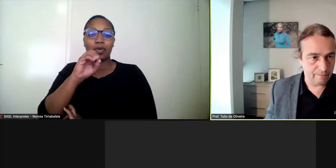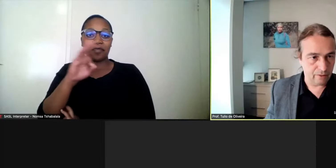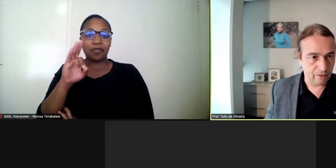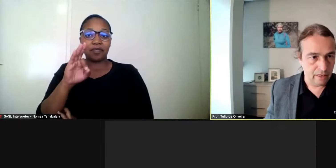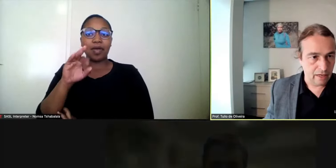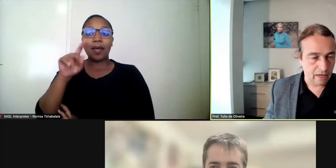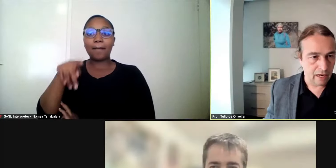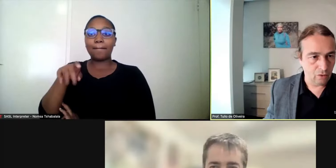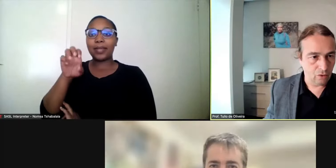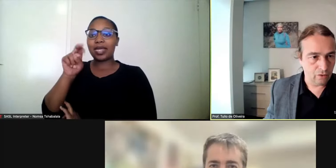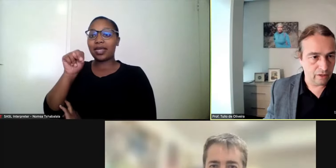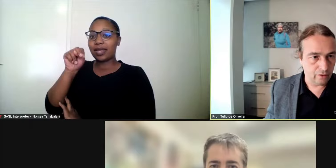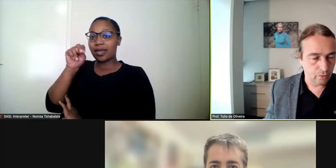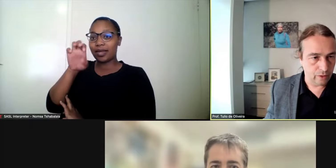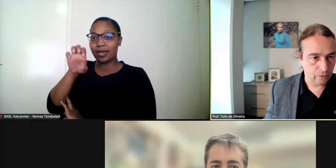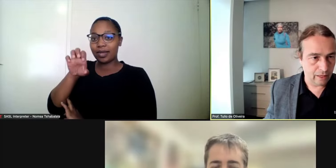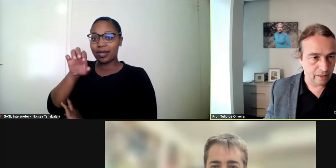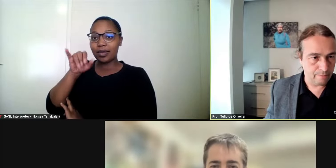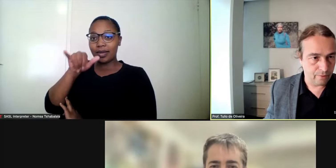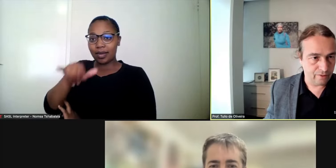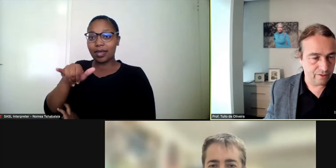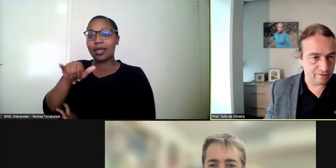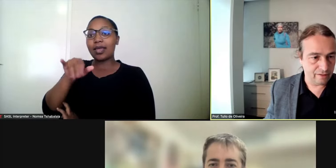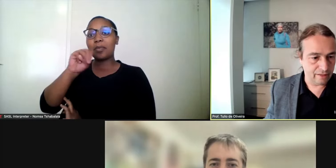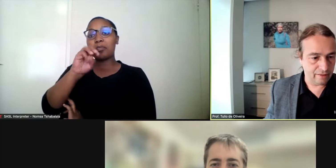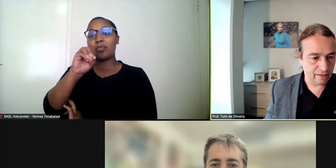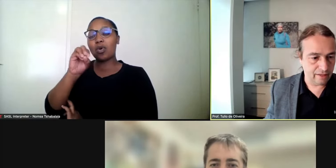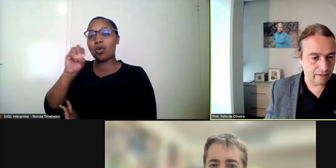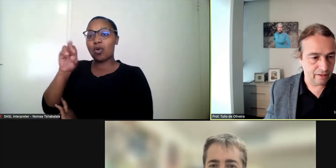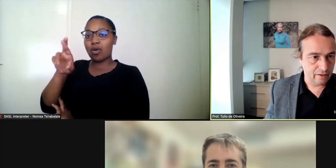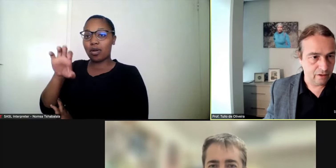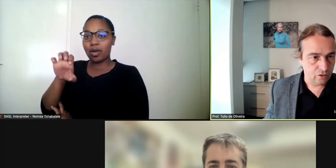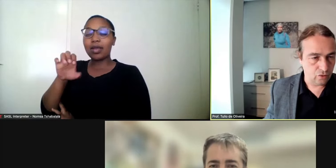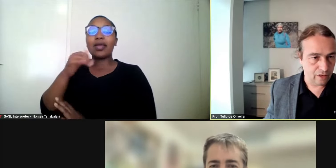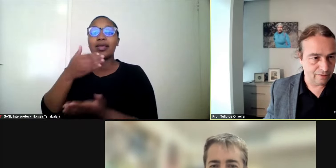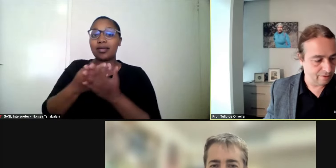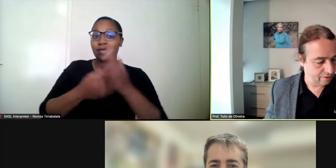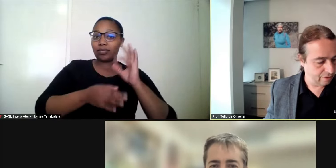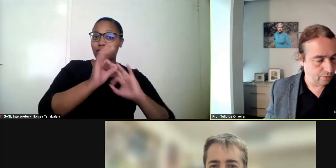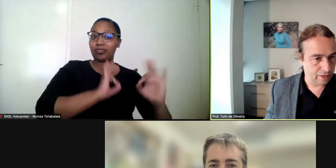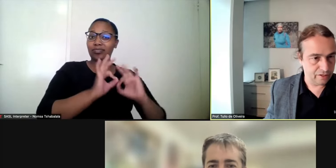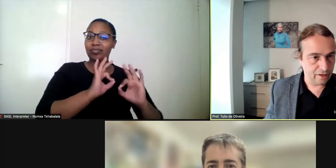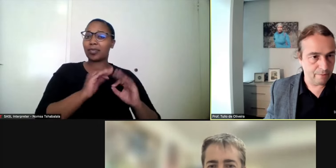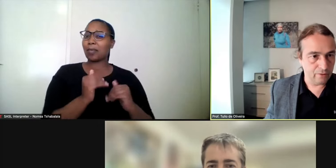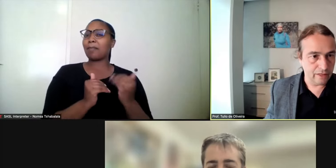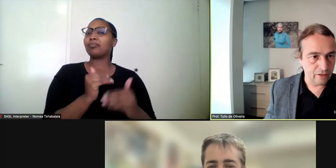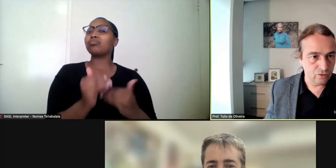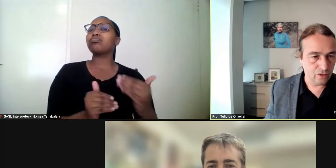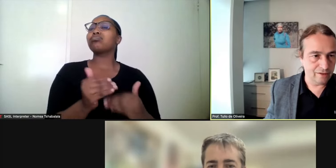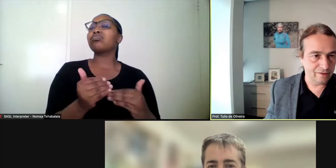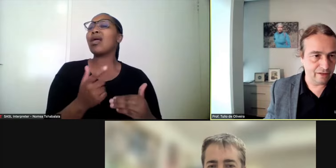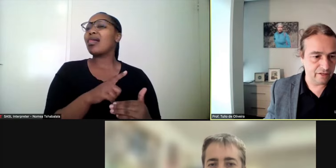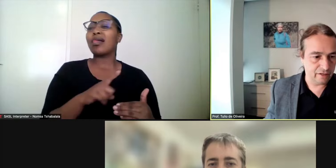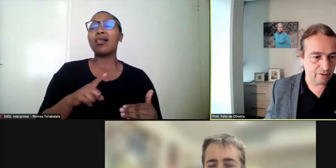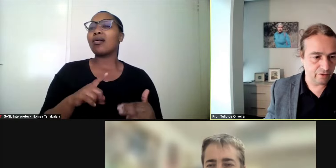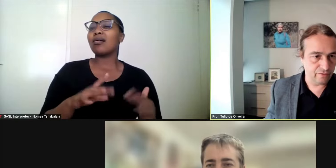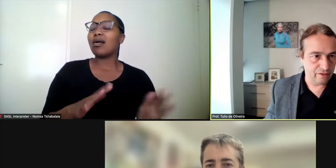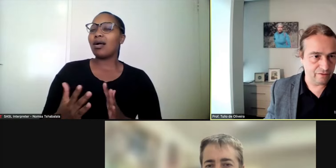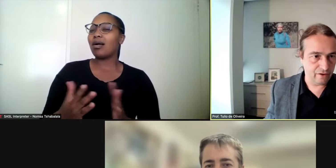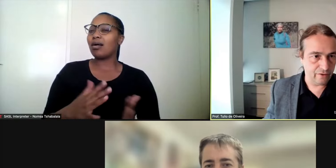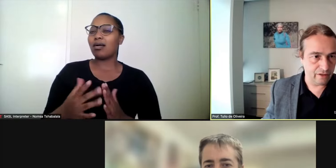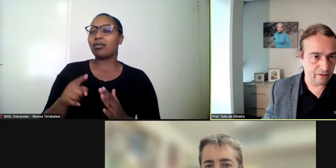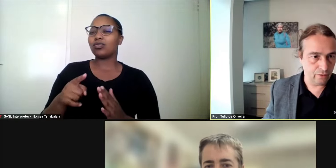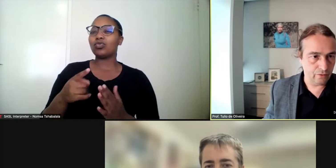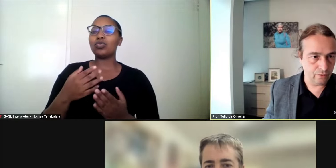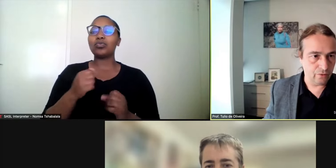question about how long will and the process that take to answer the question about the neutralization of